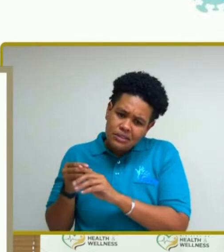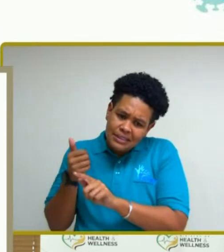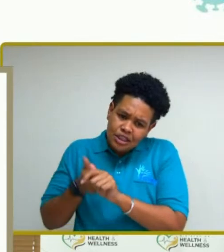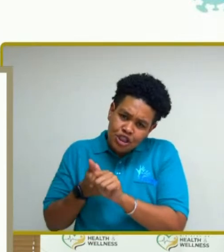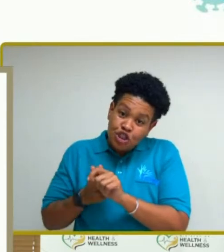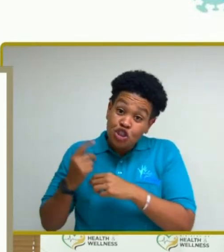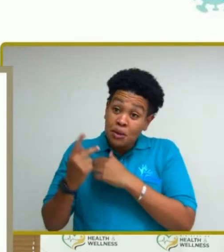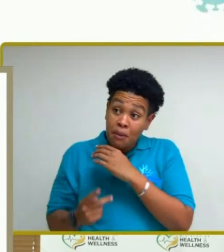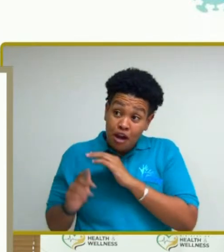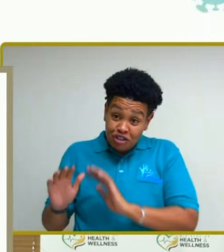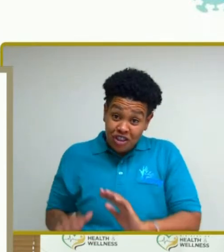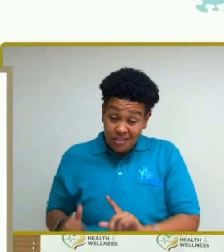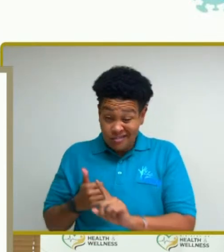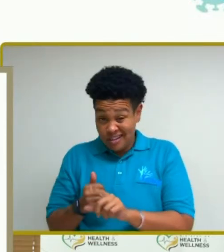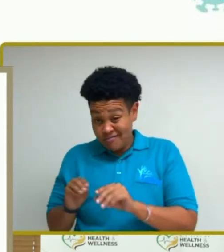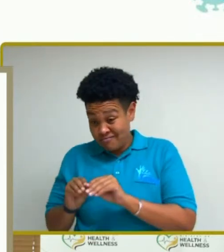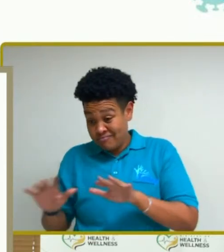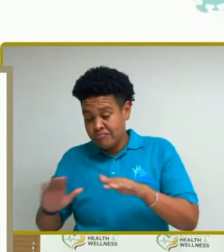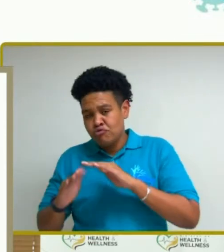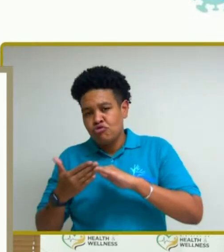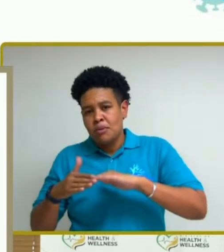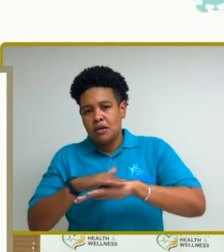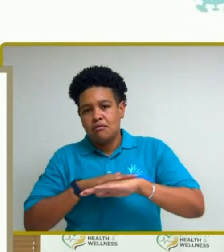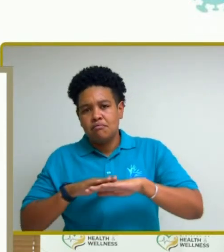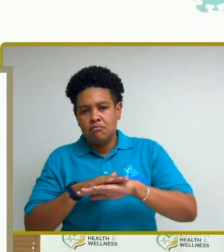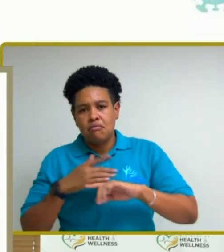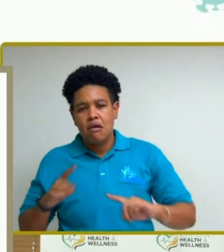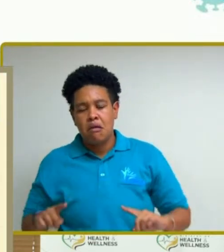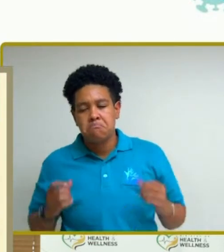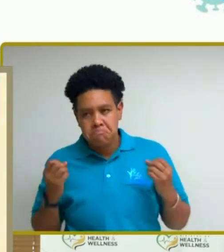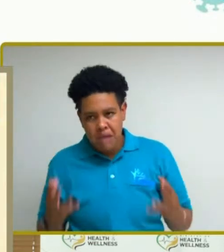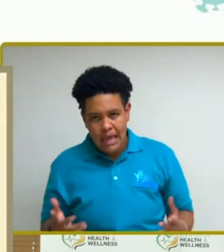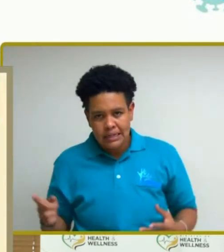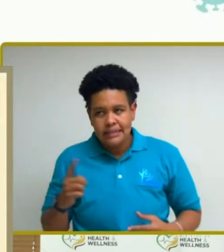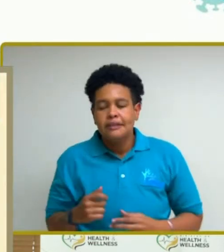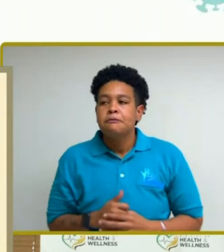parish right across the country.